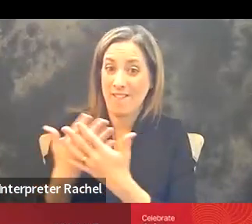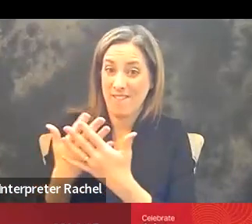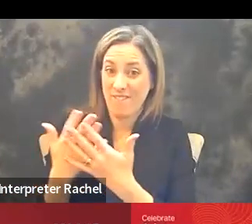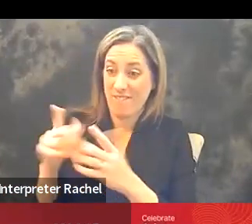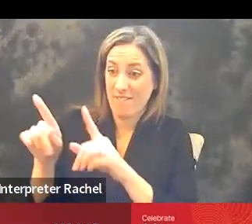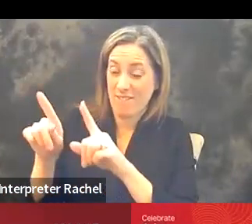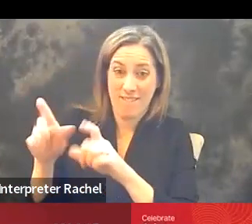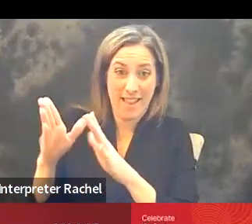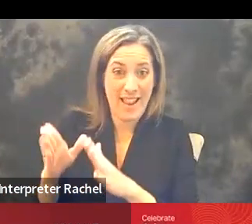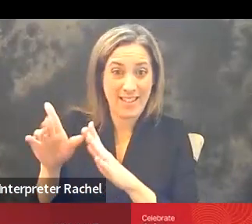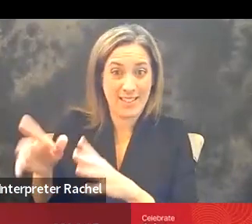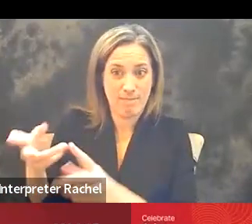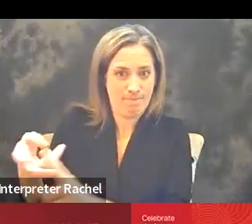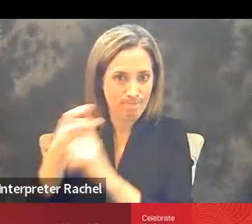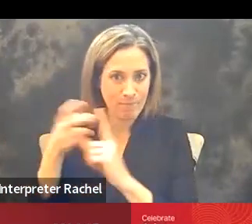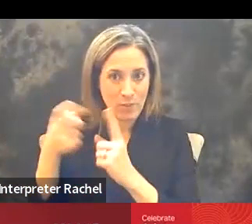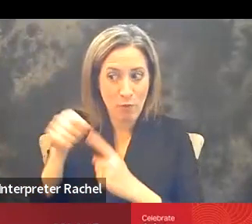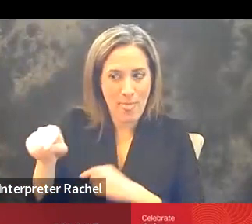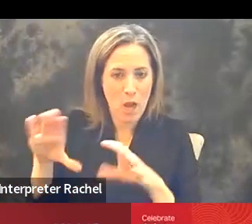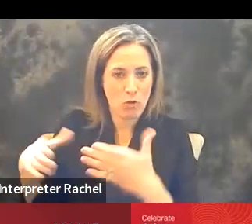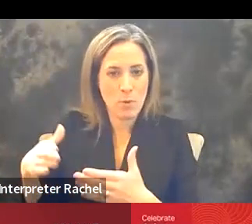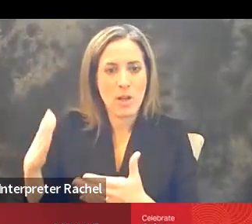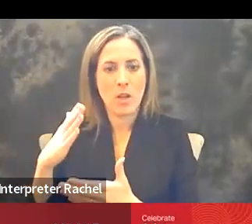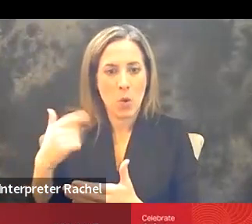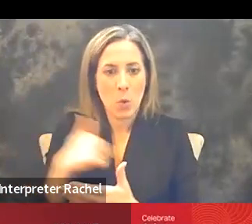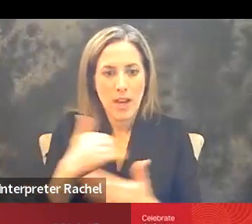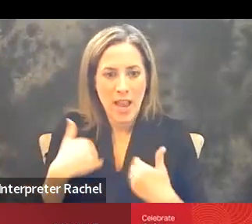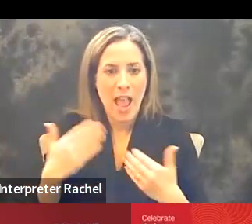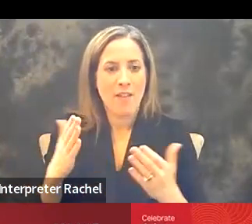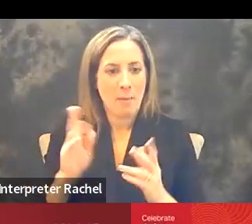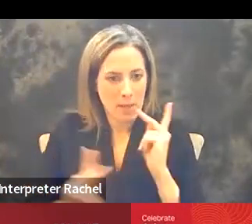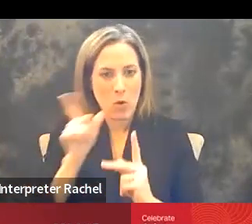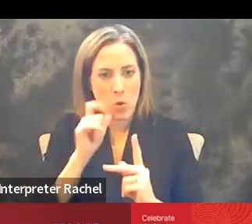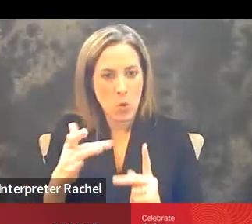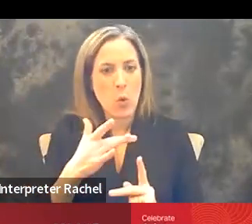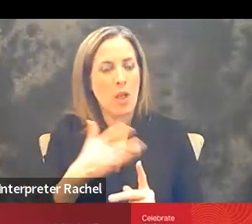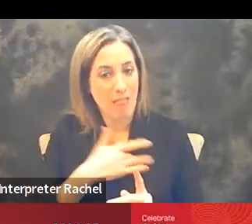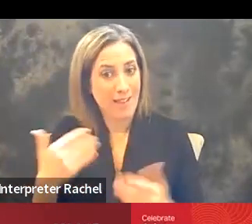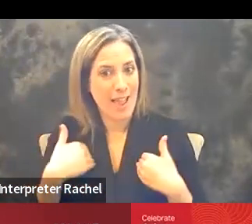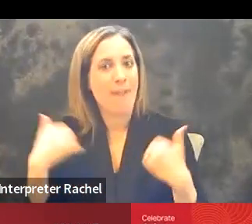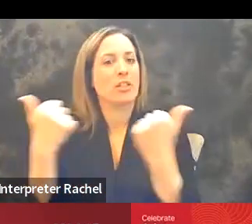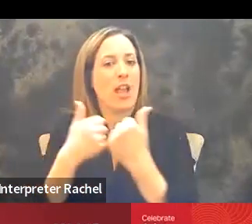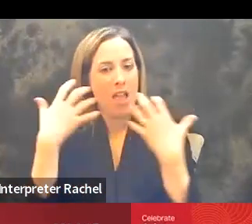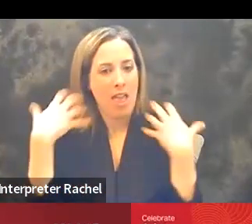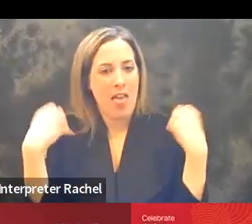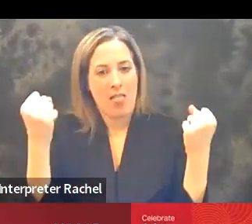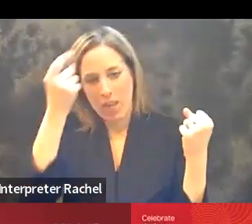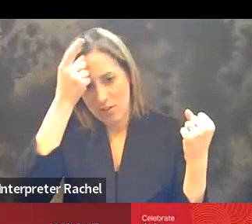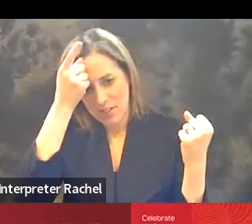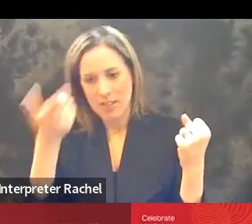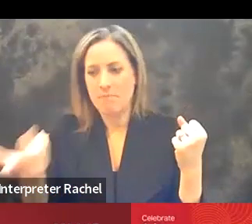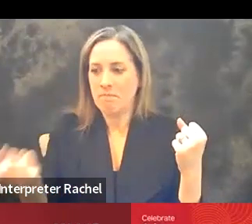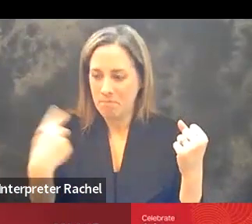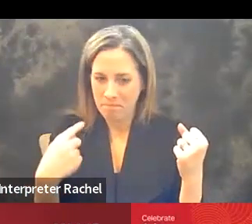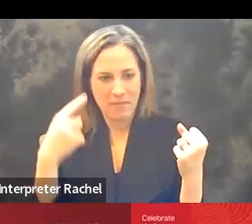we get people that have some, pretty likely challenges with health literacy to sit around our tables and say, yes, this